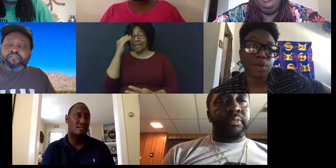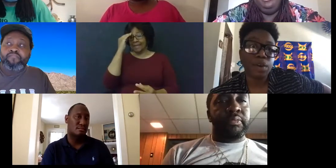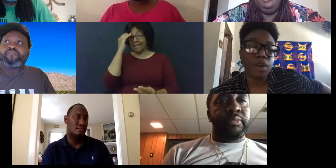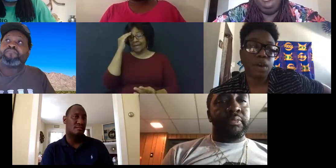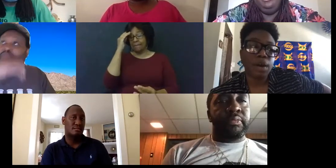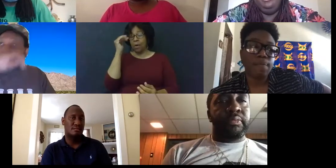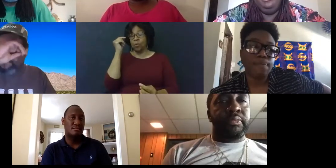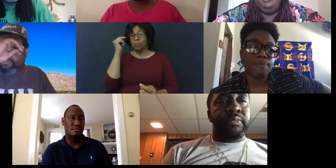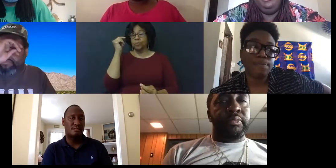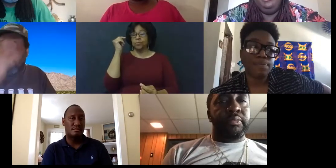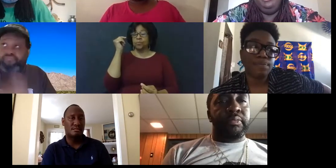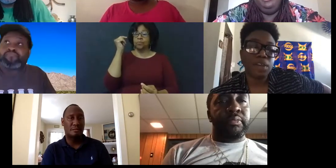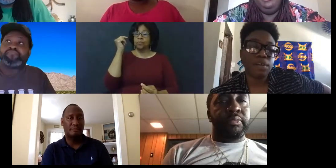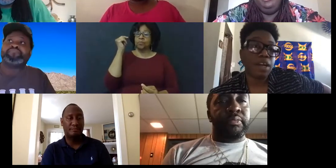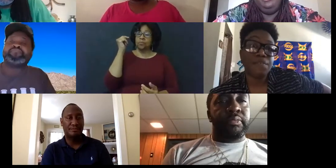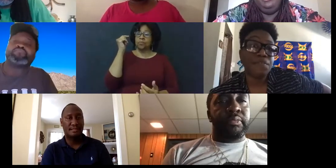about